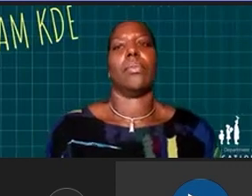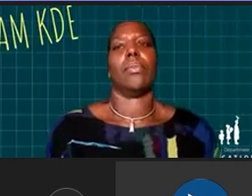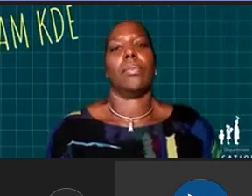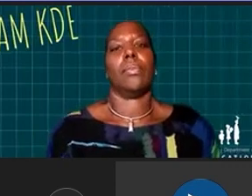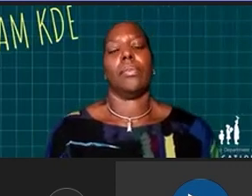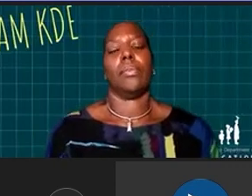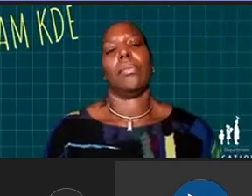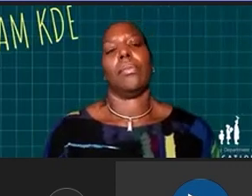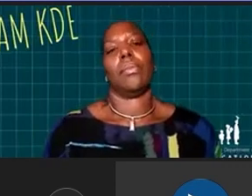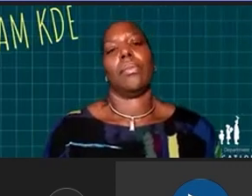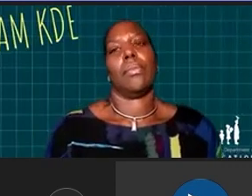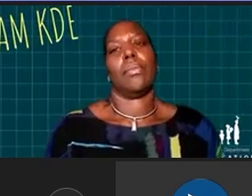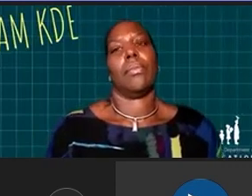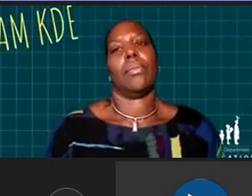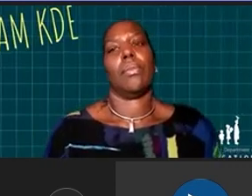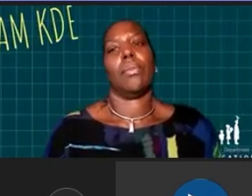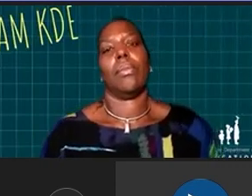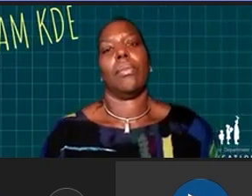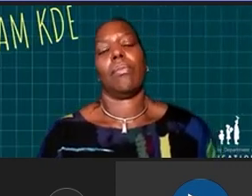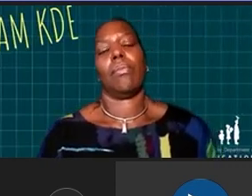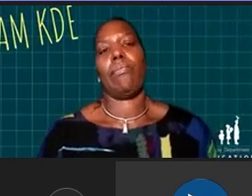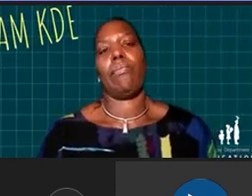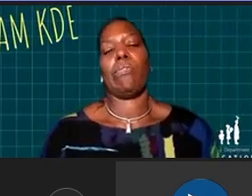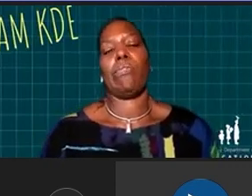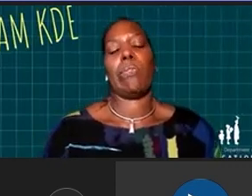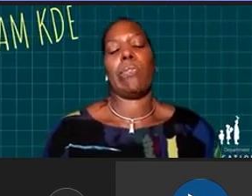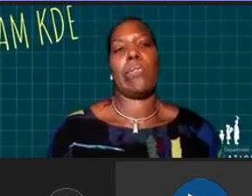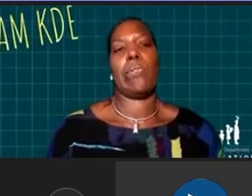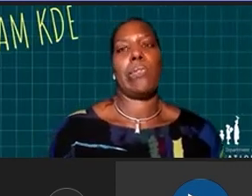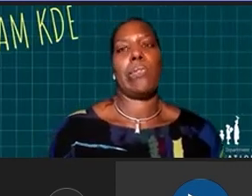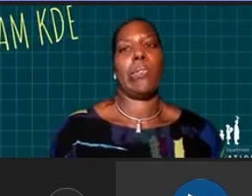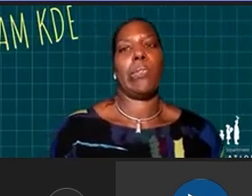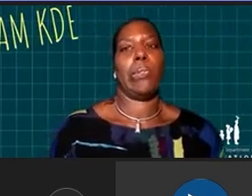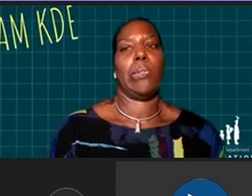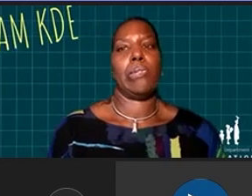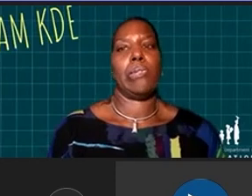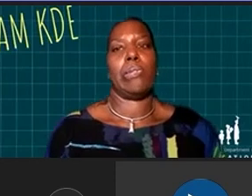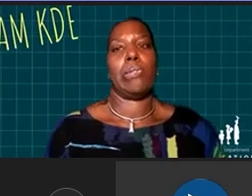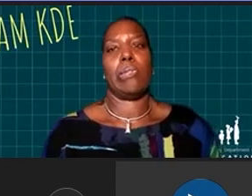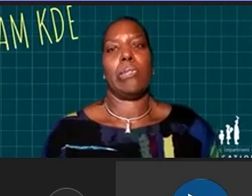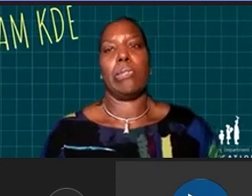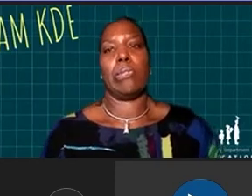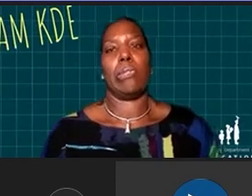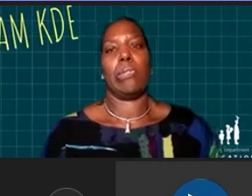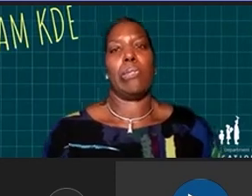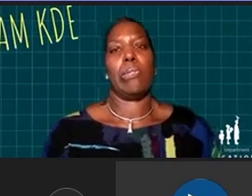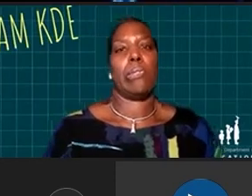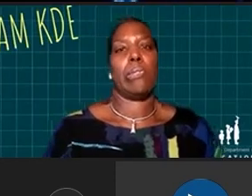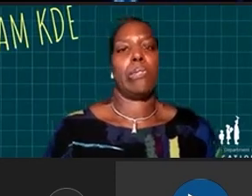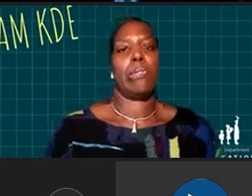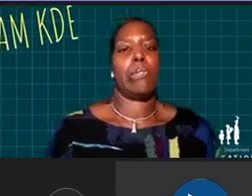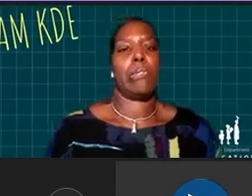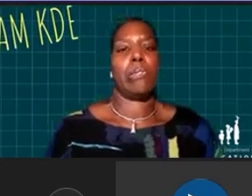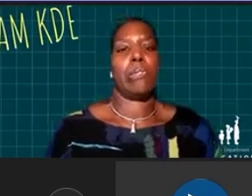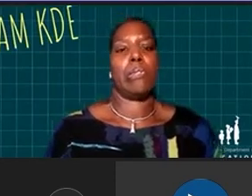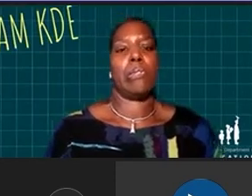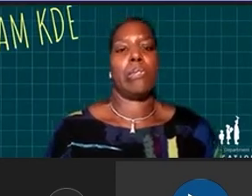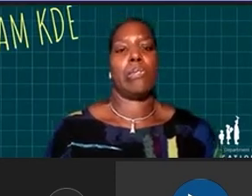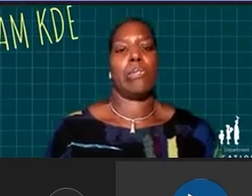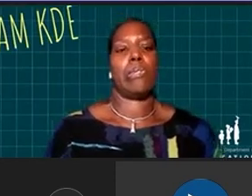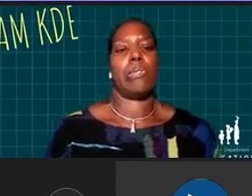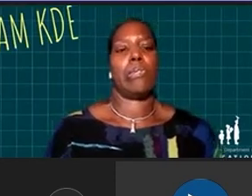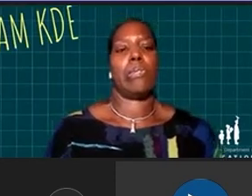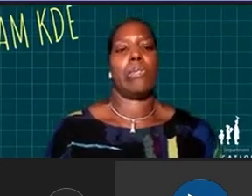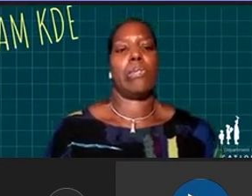be aware that your service providers do not have to offer that installment payment plan. It's just an